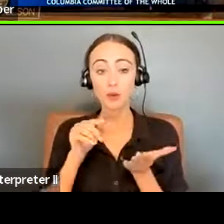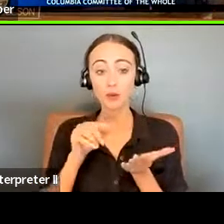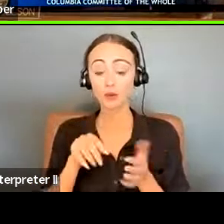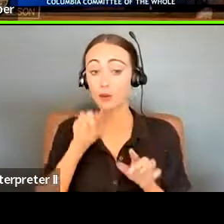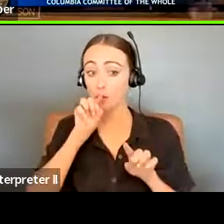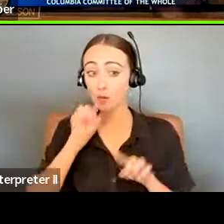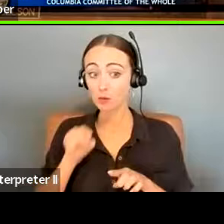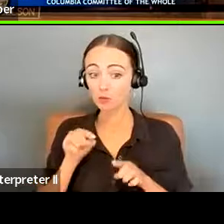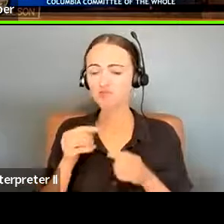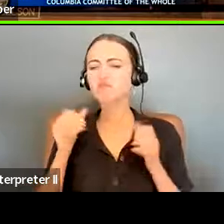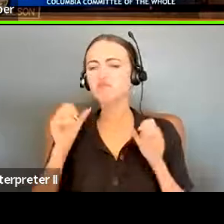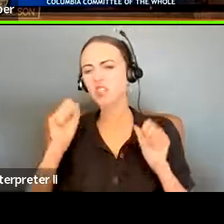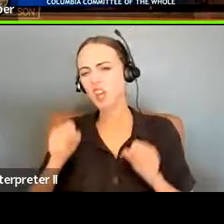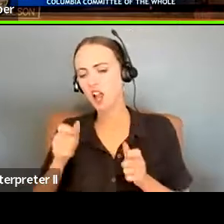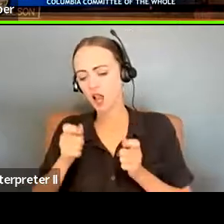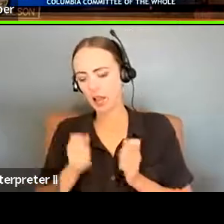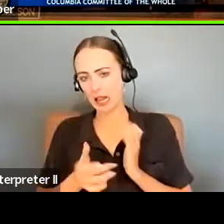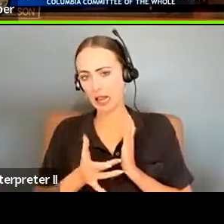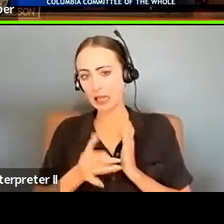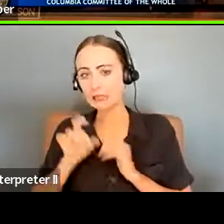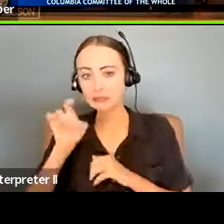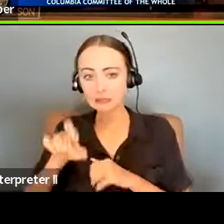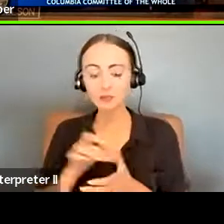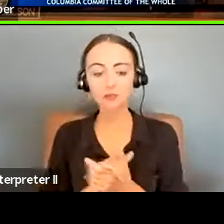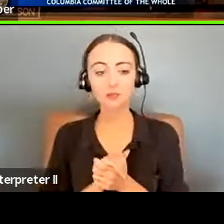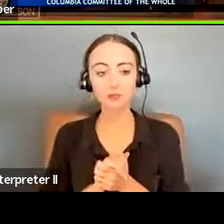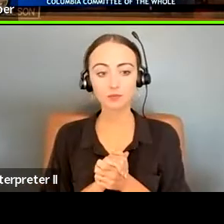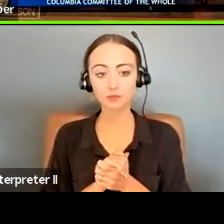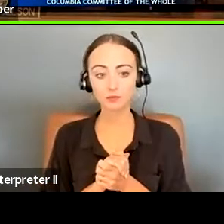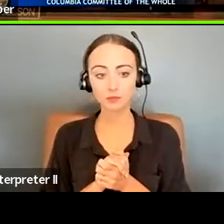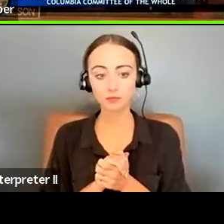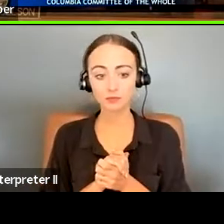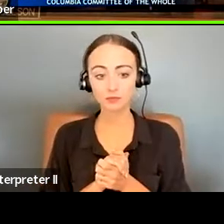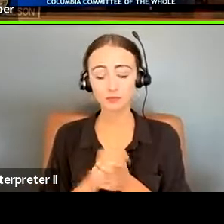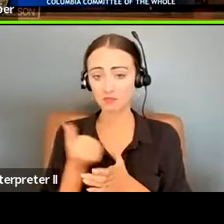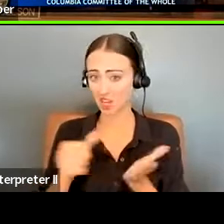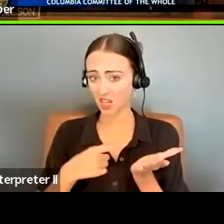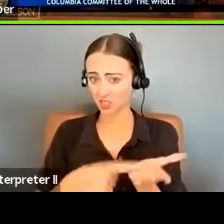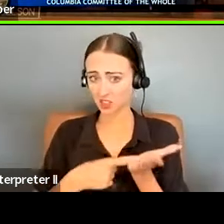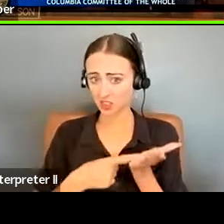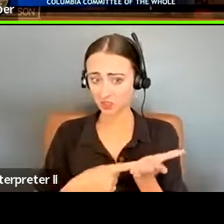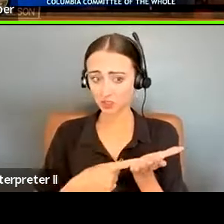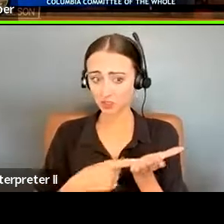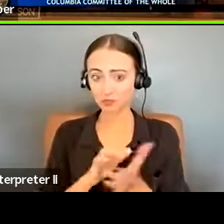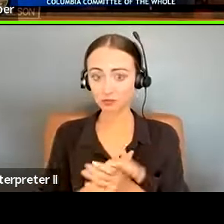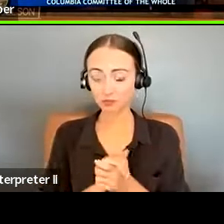for staff to make technical conforming and editorial changes. Is there discussion?